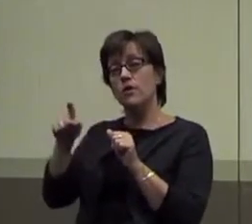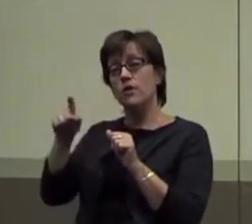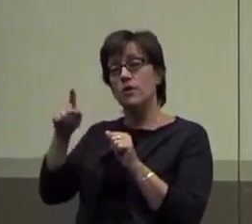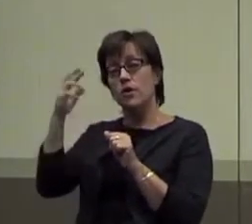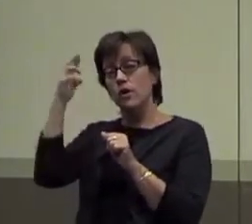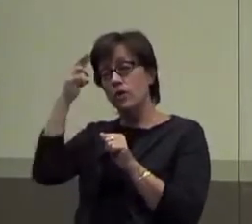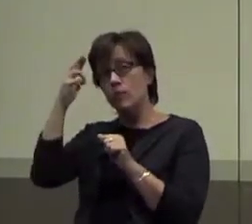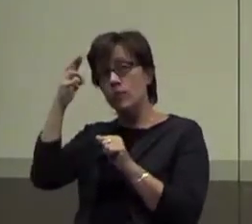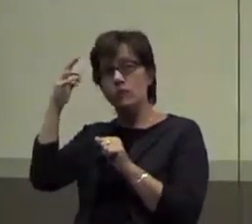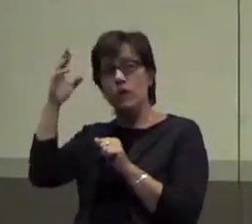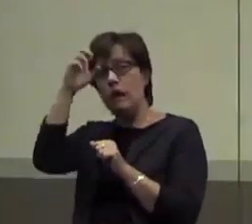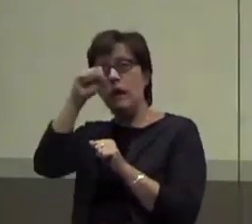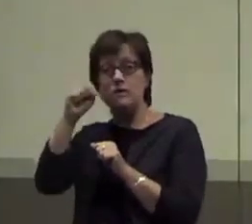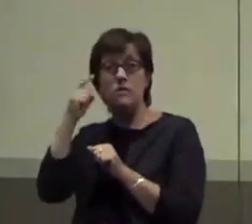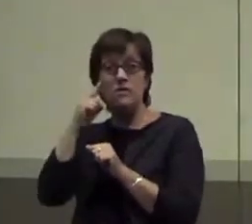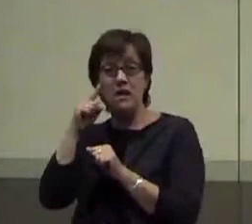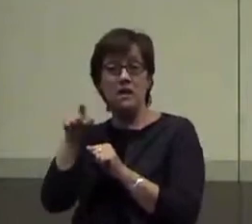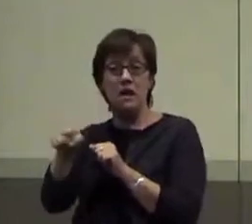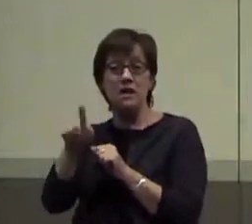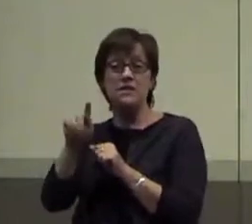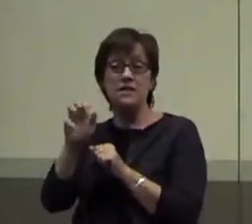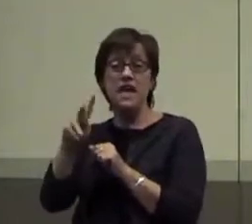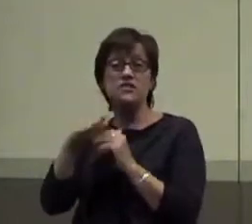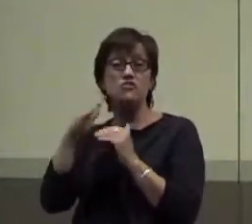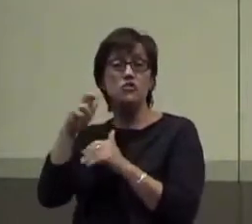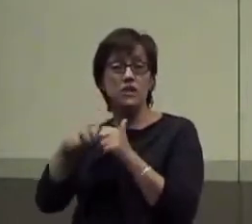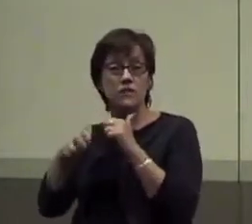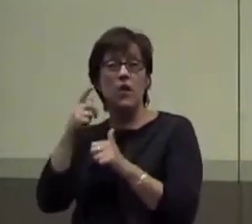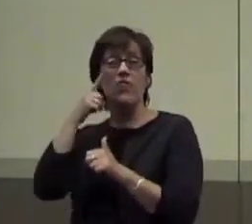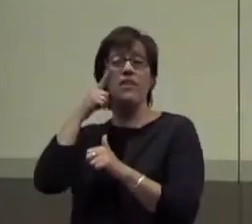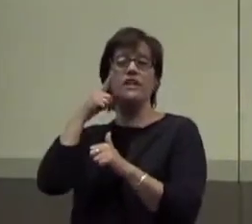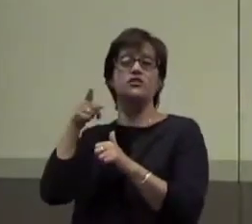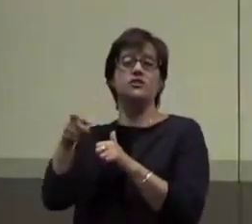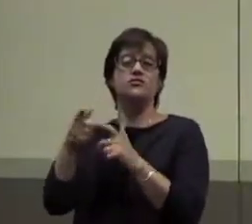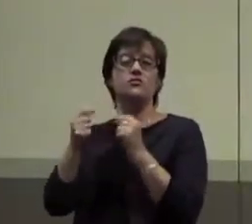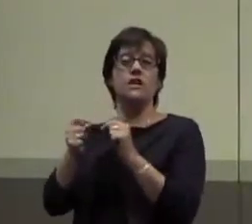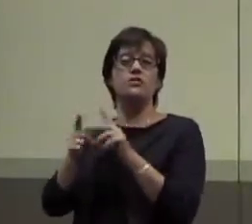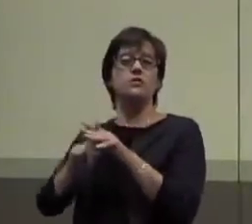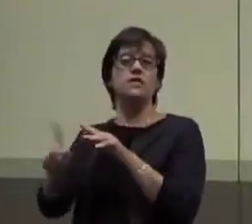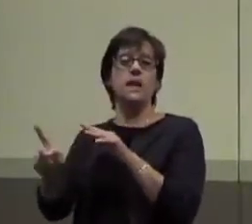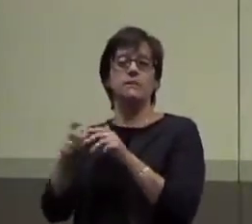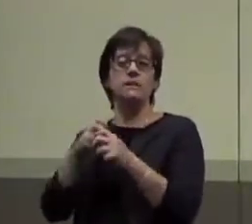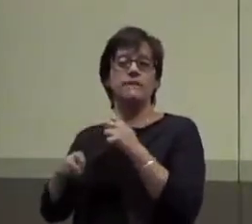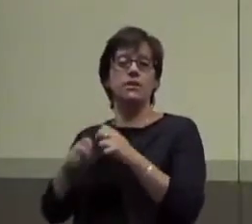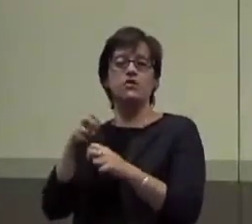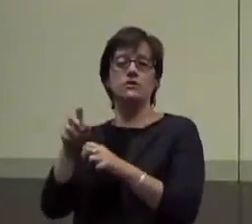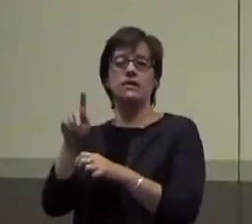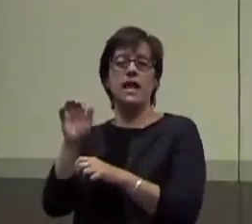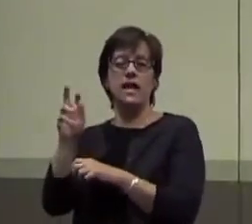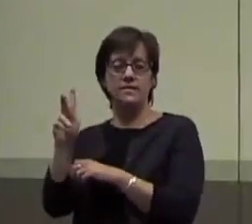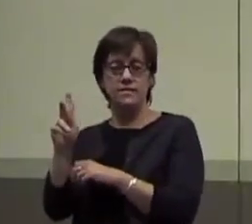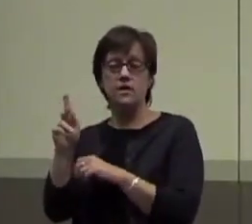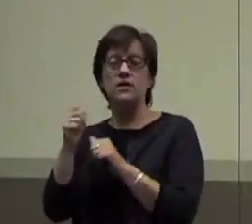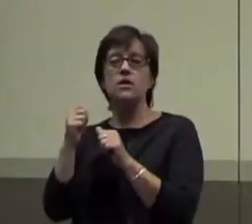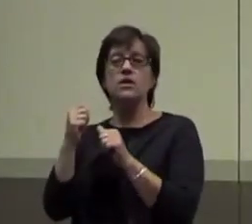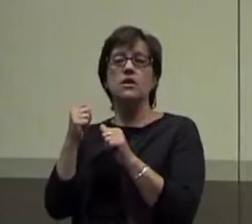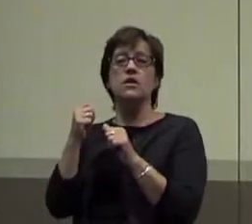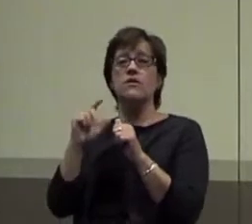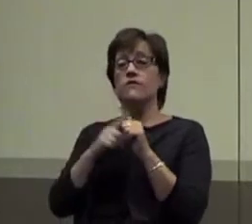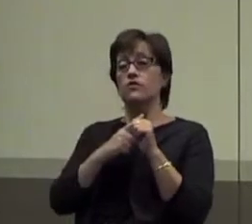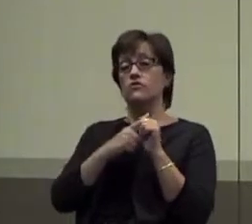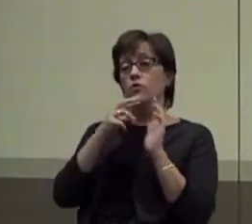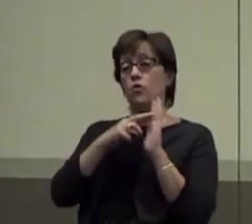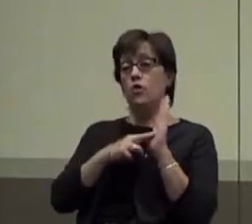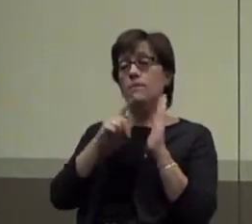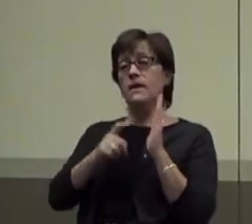the task is too difficult. Okay, so we think she's trying to escape the difficult task. So remember the first rule, it needs to